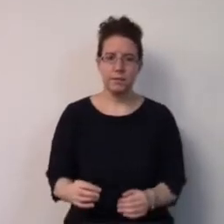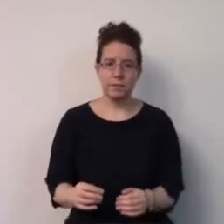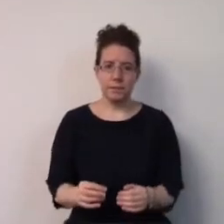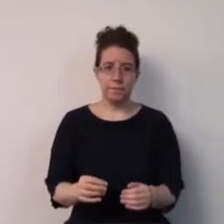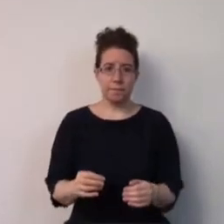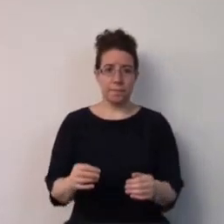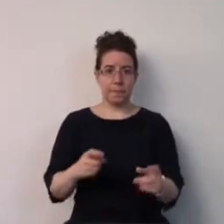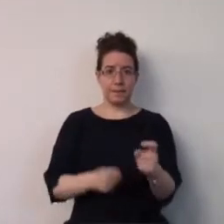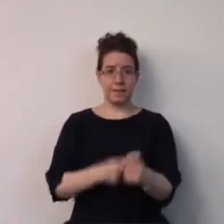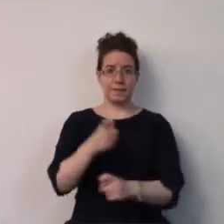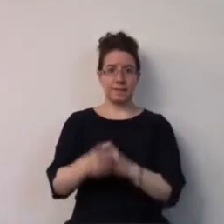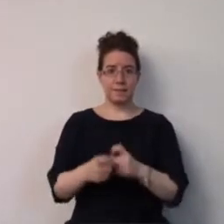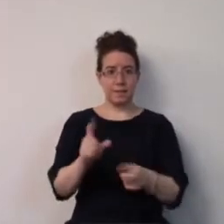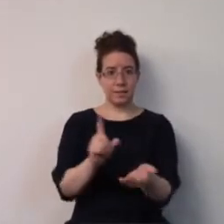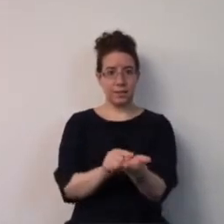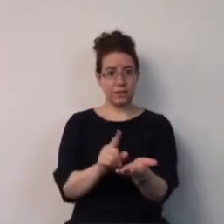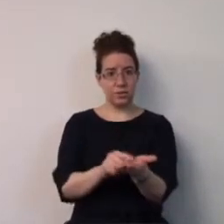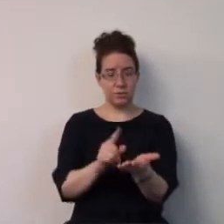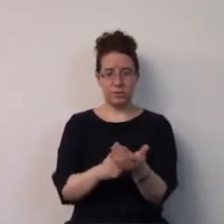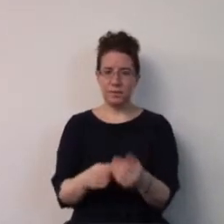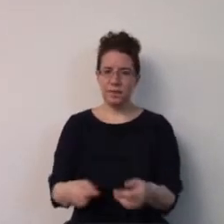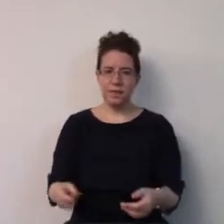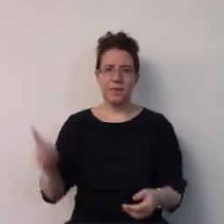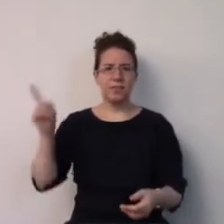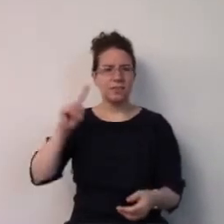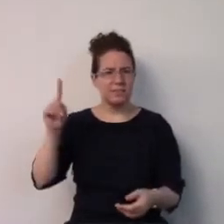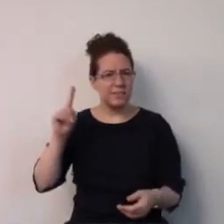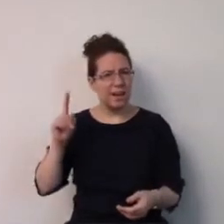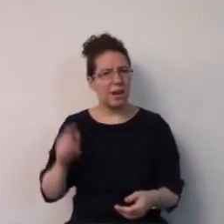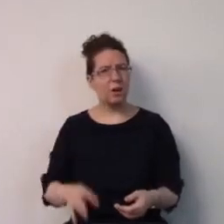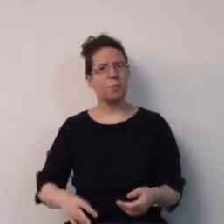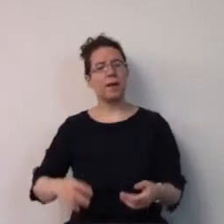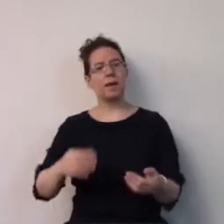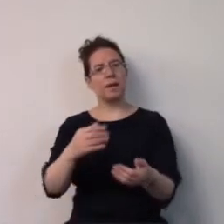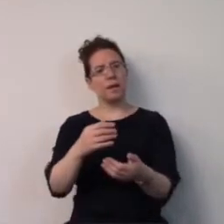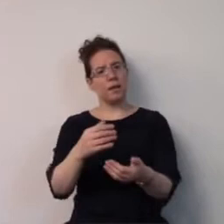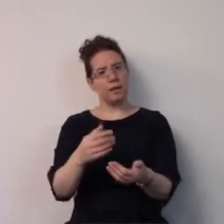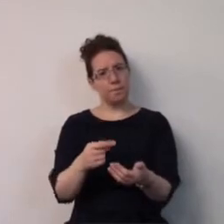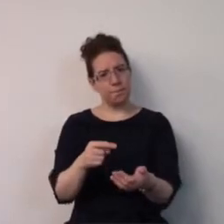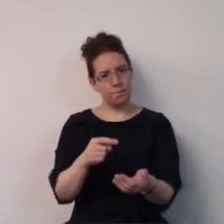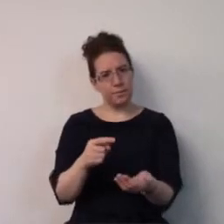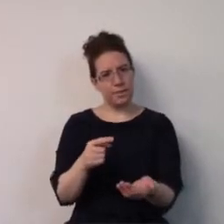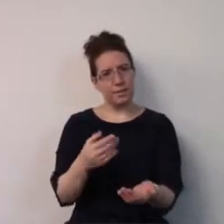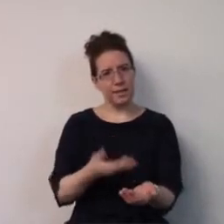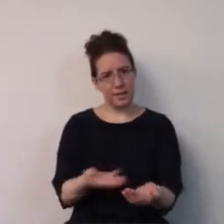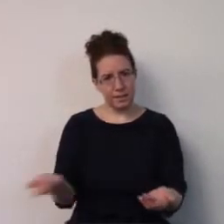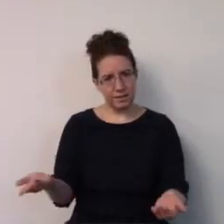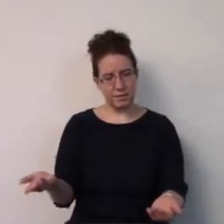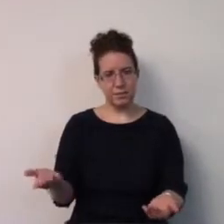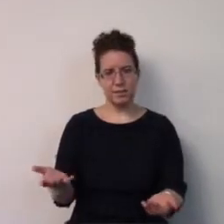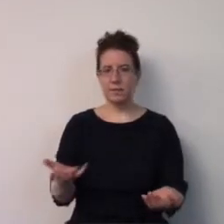That's sure. True. Some things I wish I'd never seen. Yeah. Yeah. Right. Because you can't unsee them.